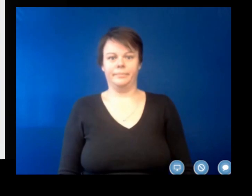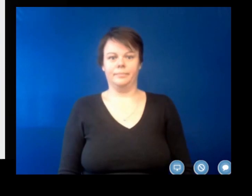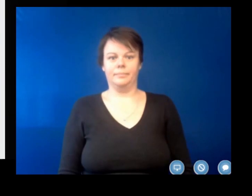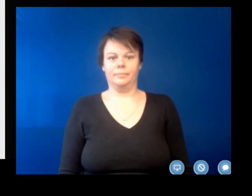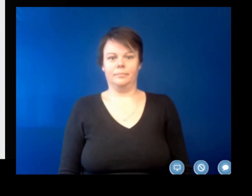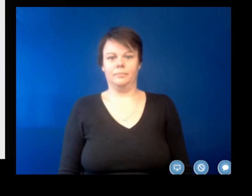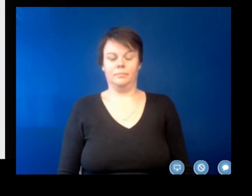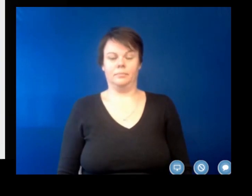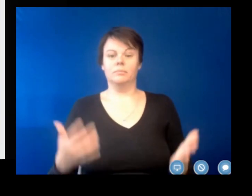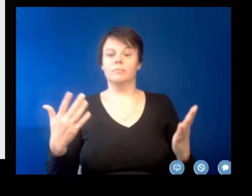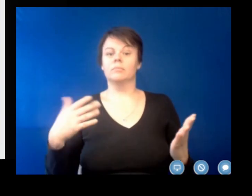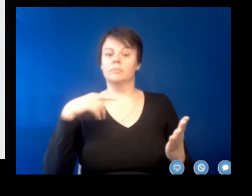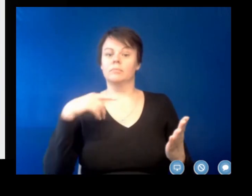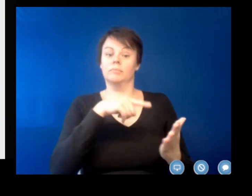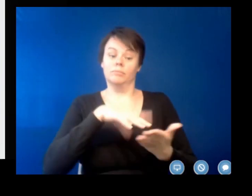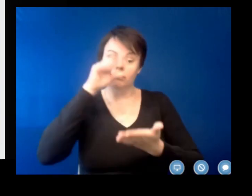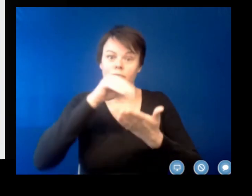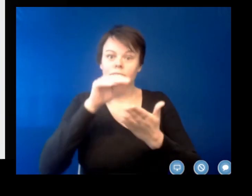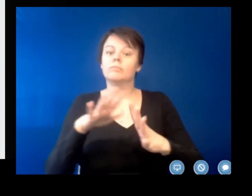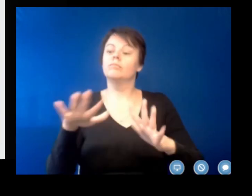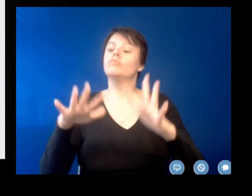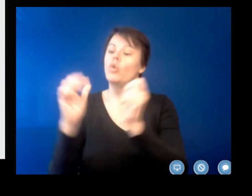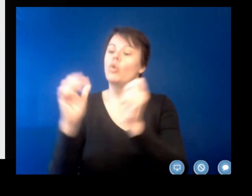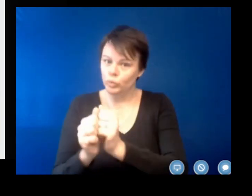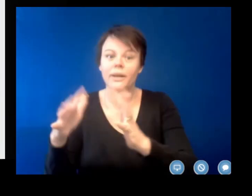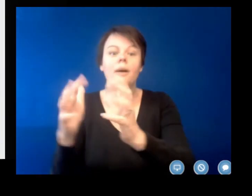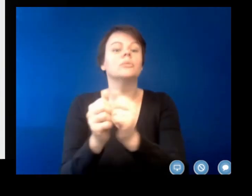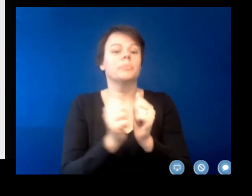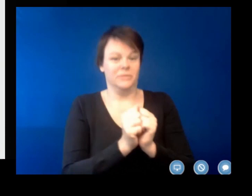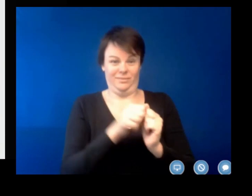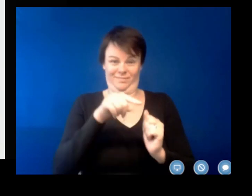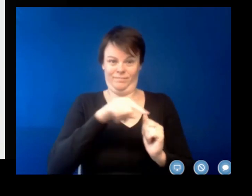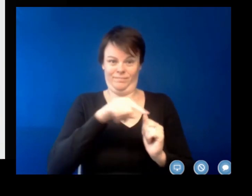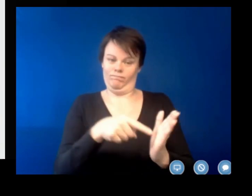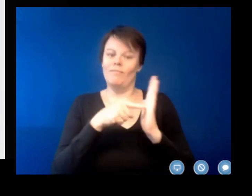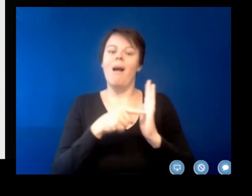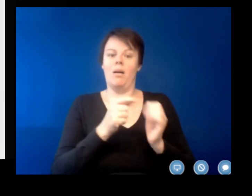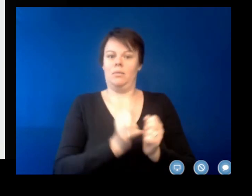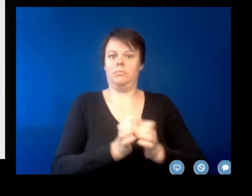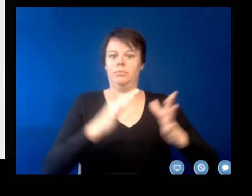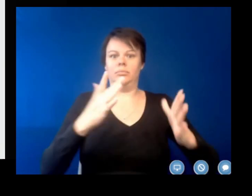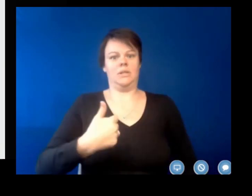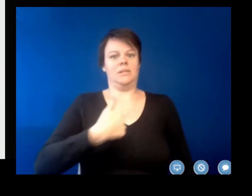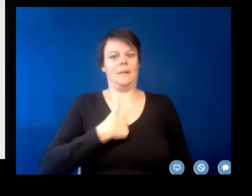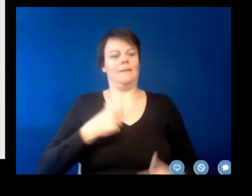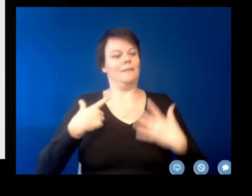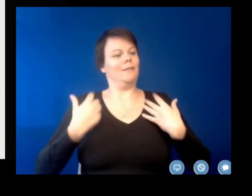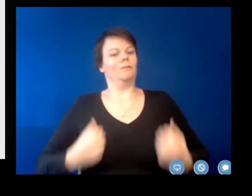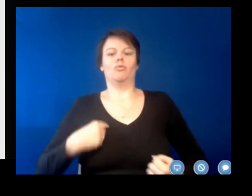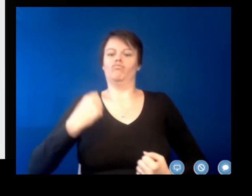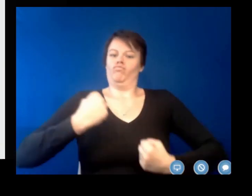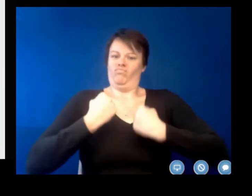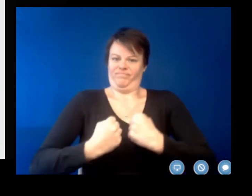Conversely, the young people from participating countries in the South felt that they had been